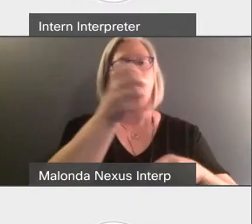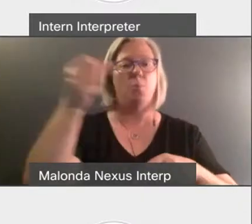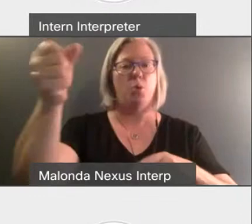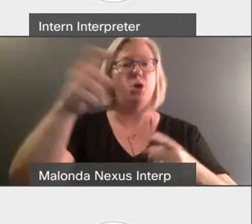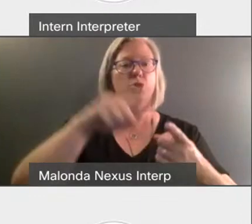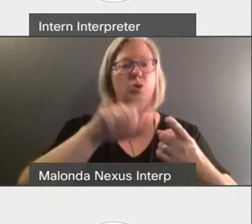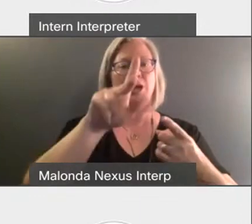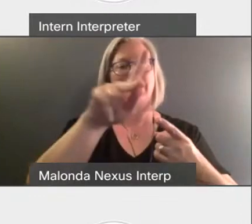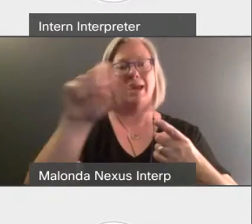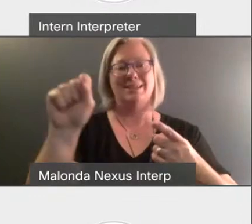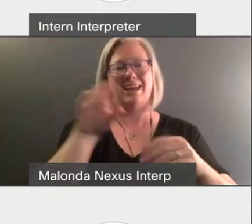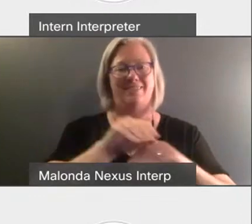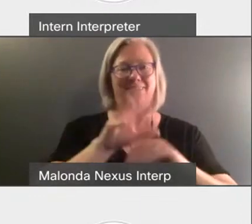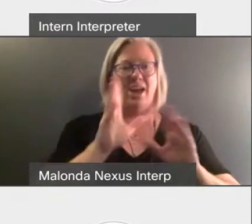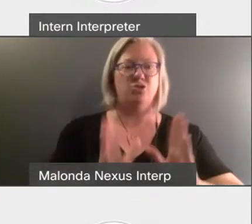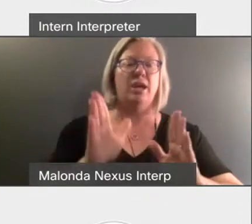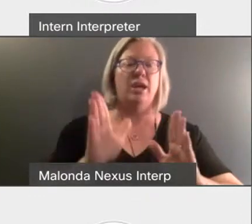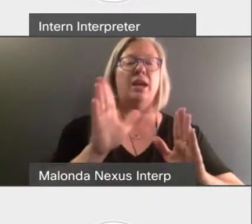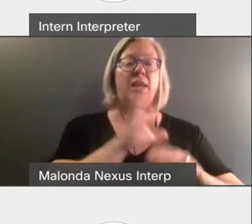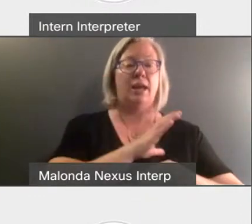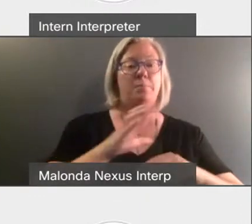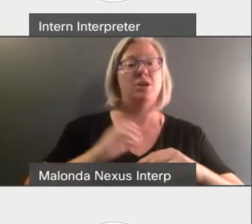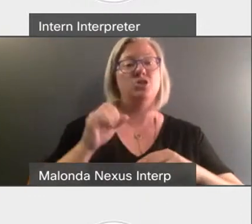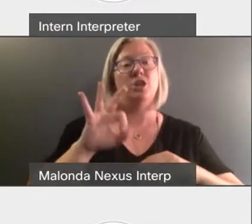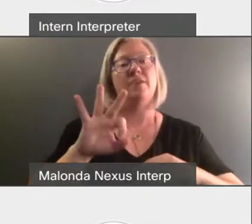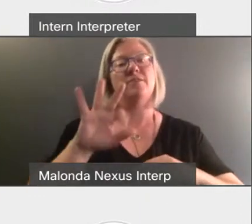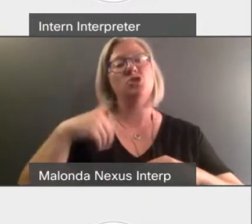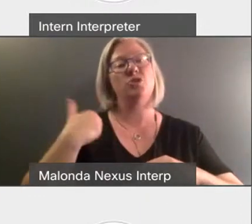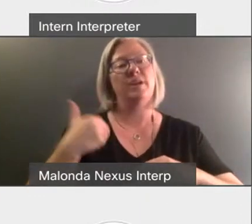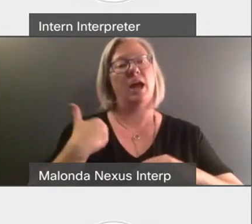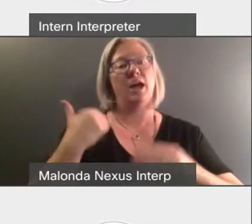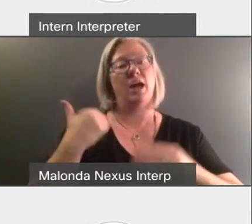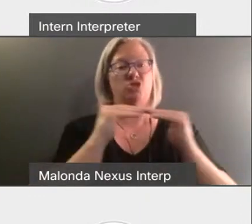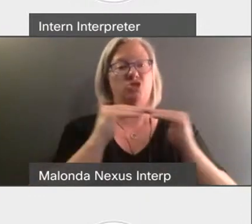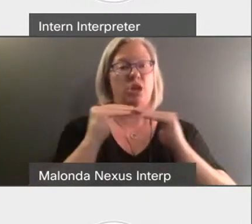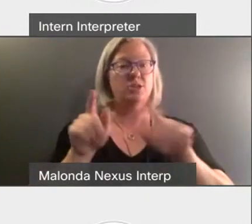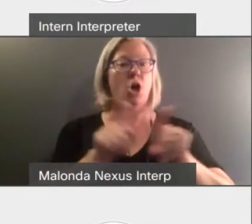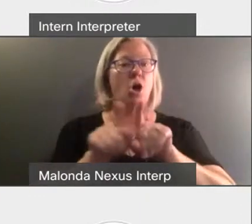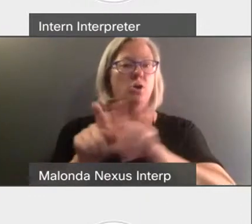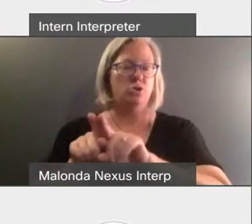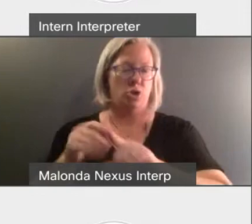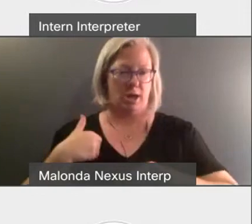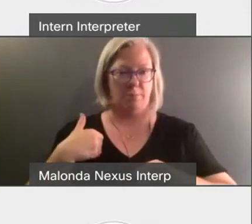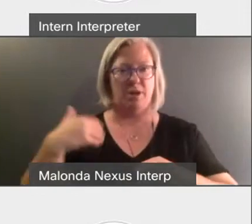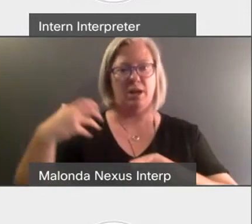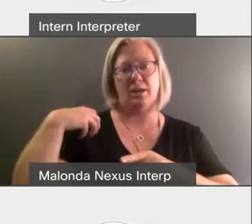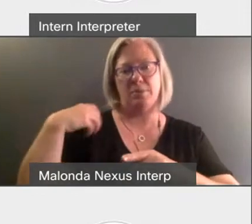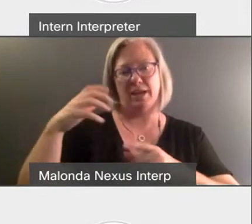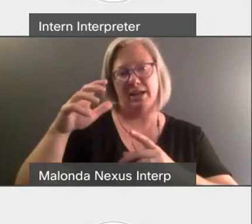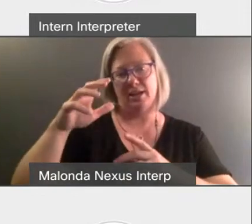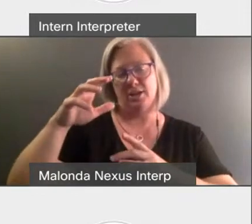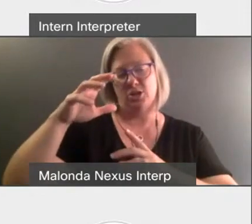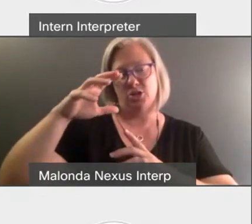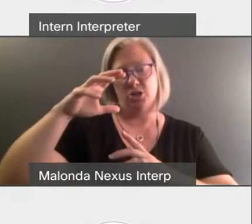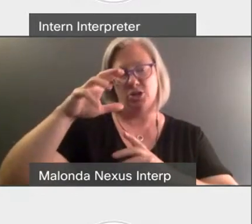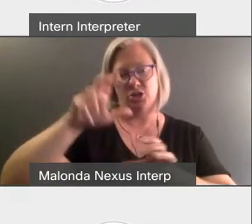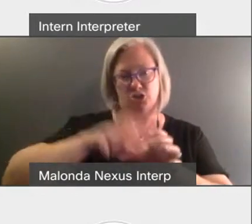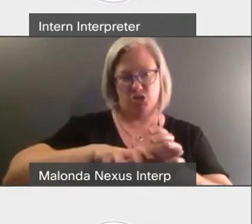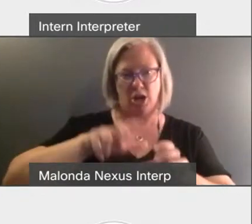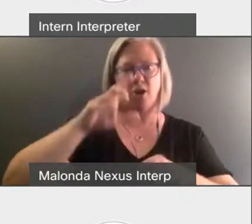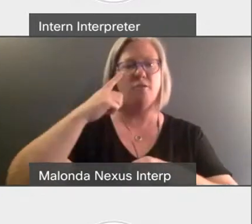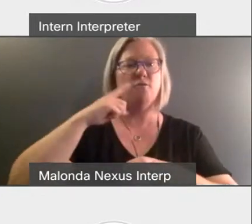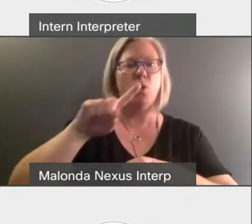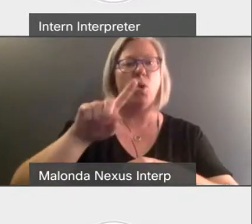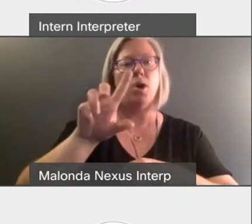Kansas Advisory Commission on Juvenile Justice. And I'm also the committee chair for the